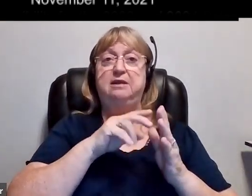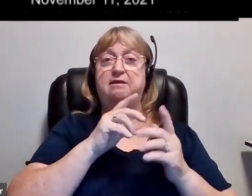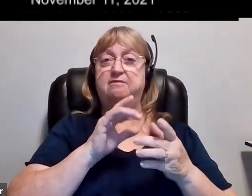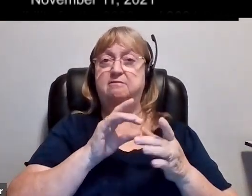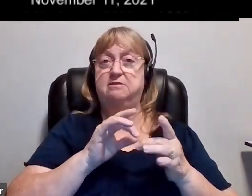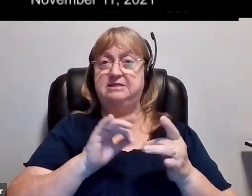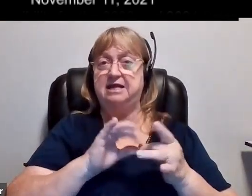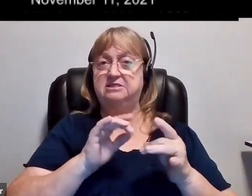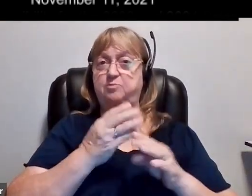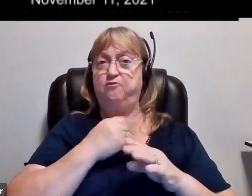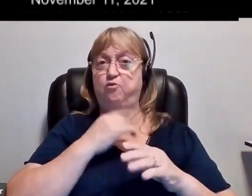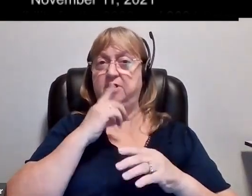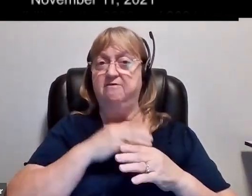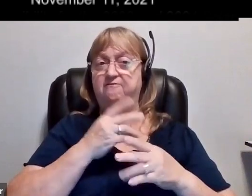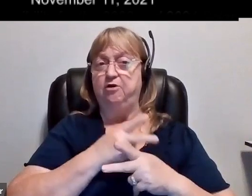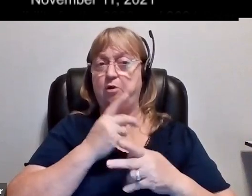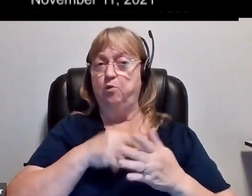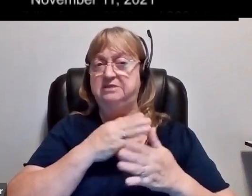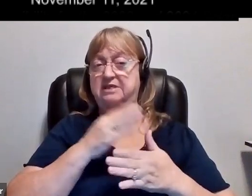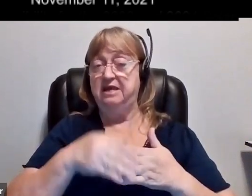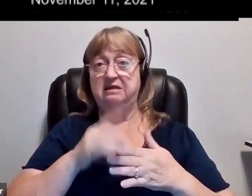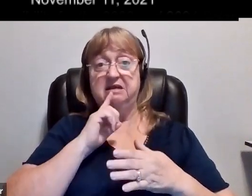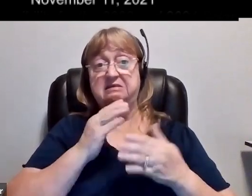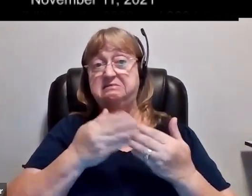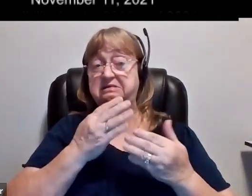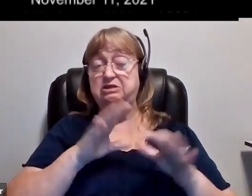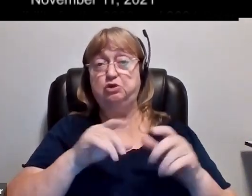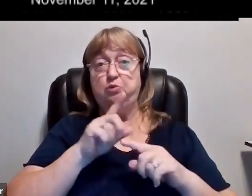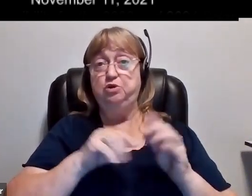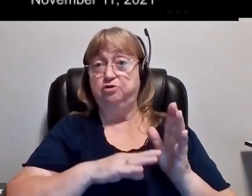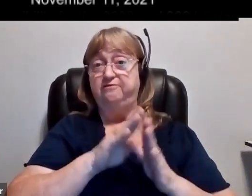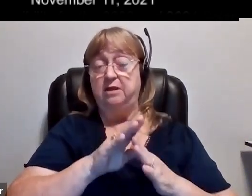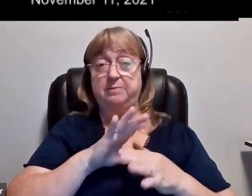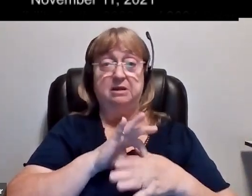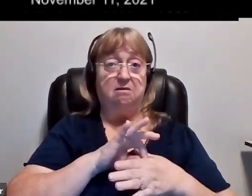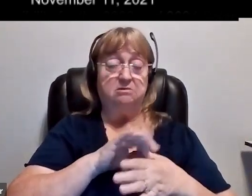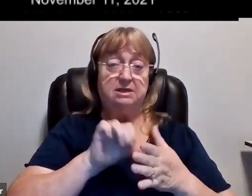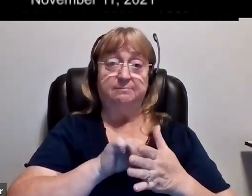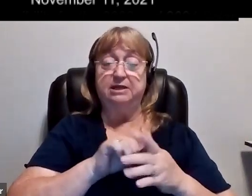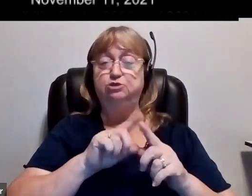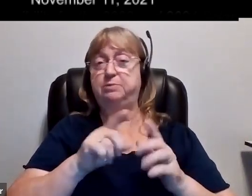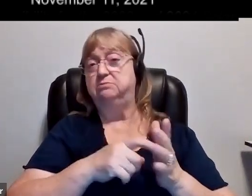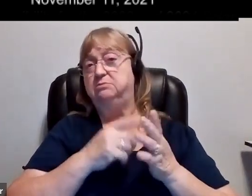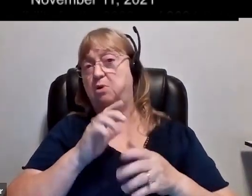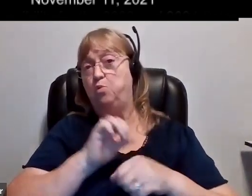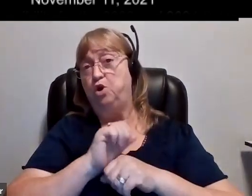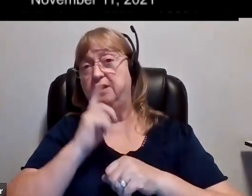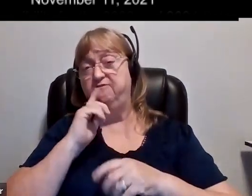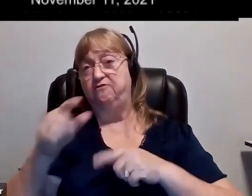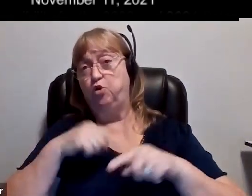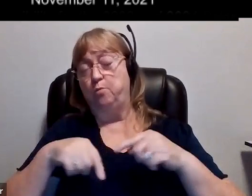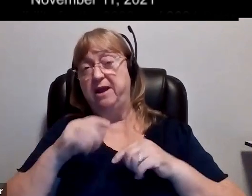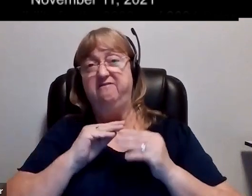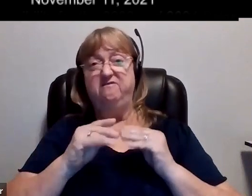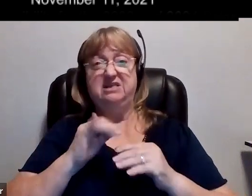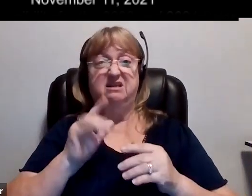out what's at the end of that link. It's real easy to do when you're developing something, a content page, for instance, but it takes a little work if you have to go back and fix it later, like